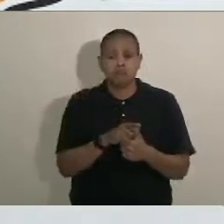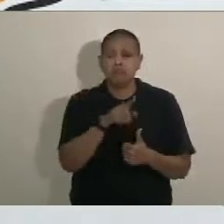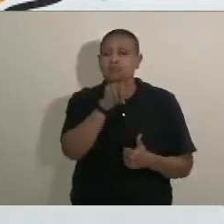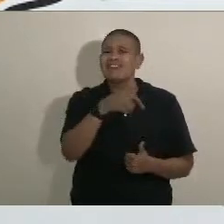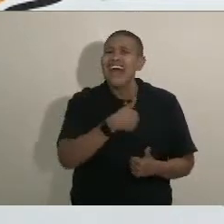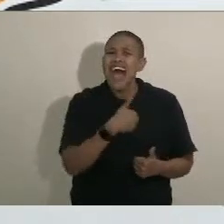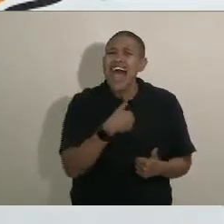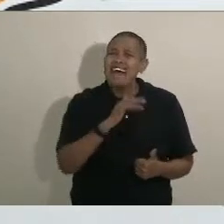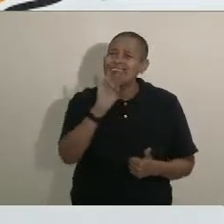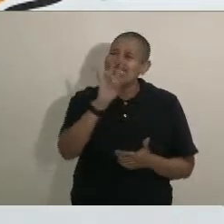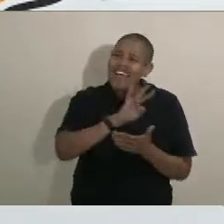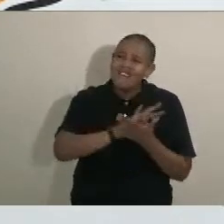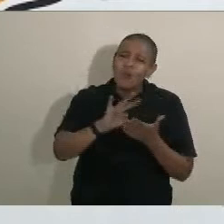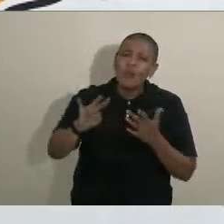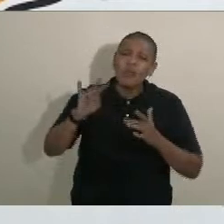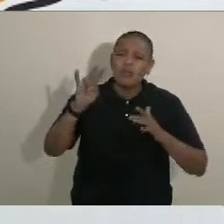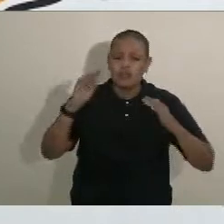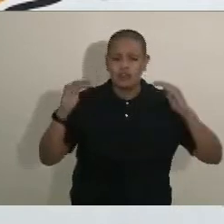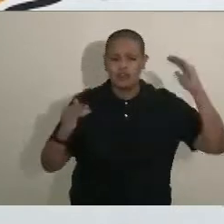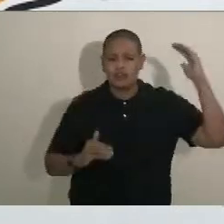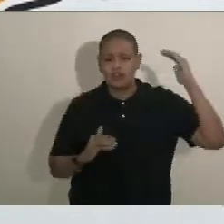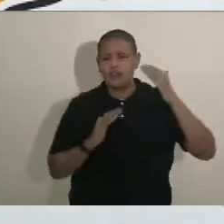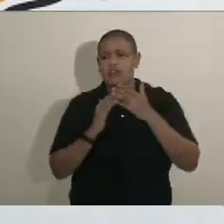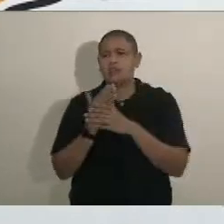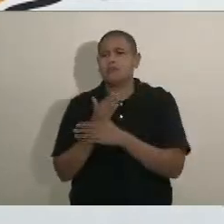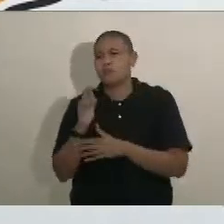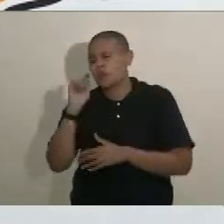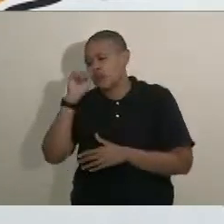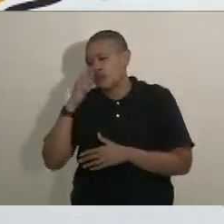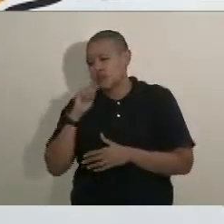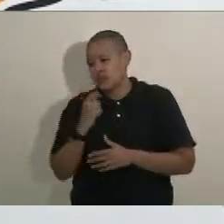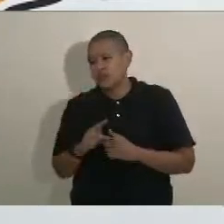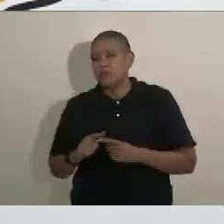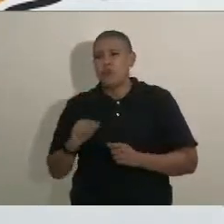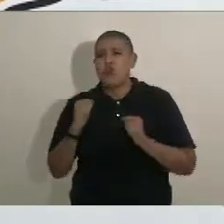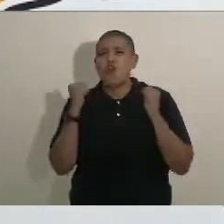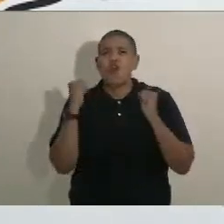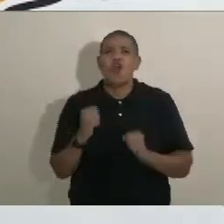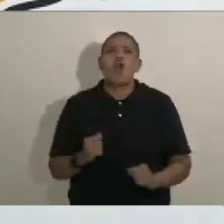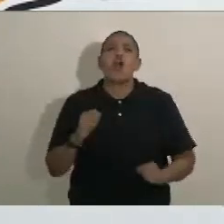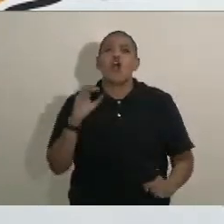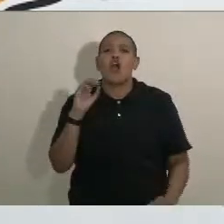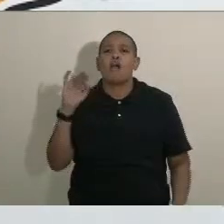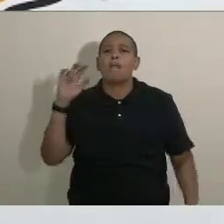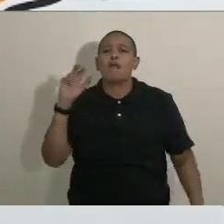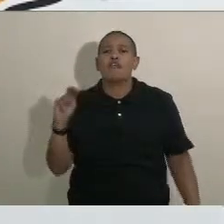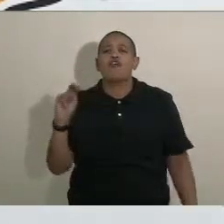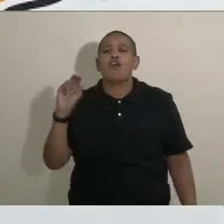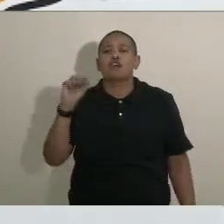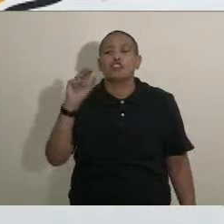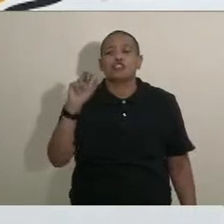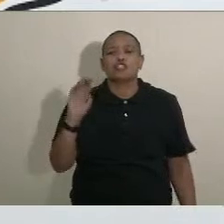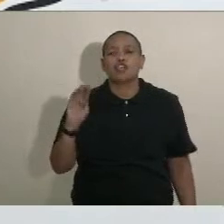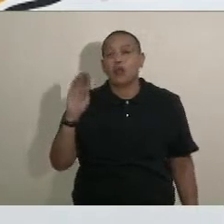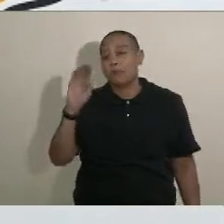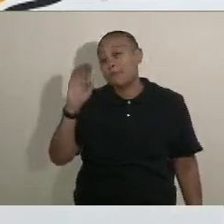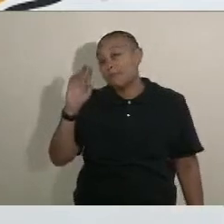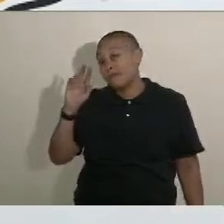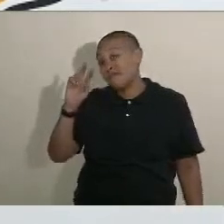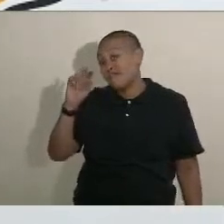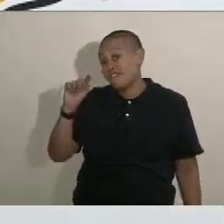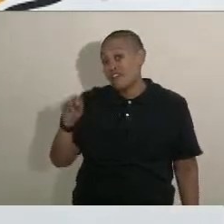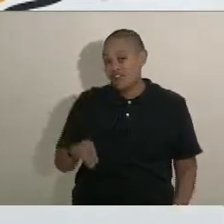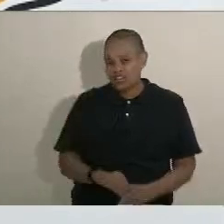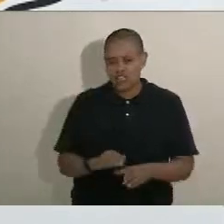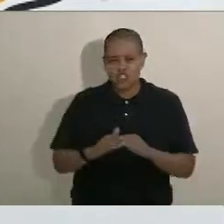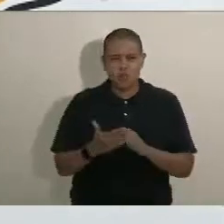least a 7-week gap between the taking of samples and confirmation of the Omicron subvariant in Jamaica. Why